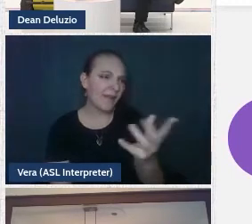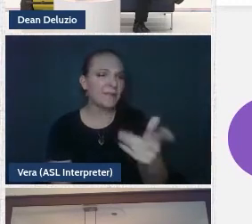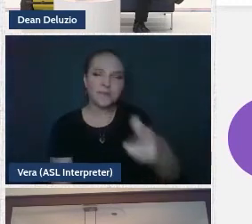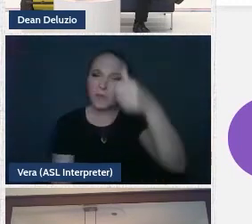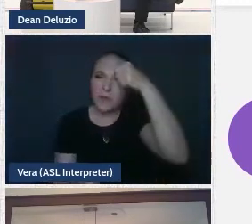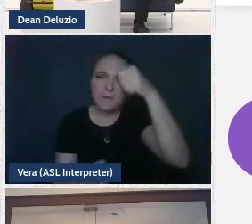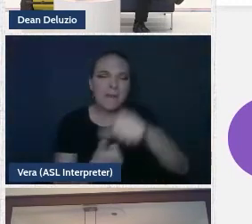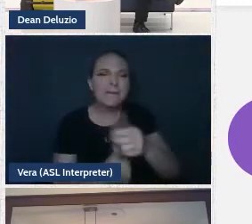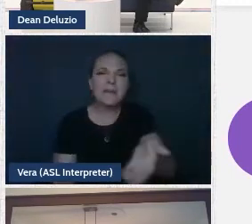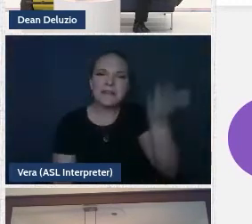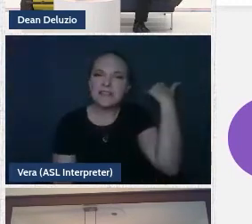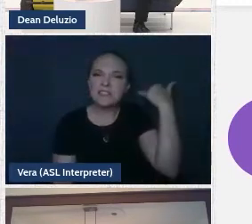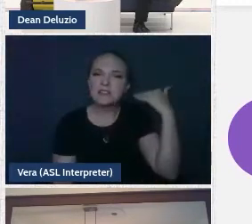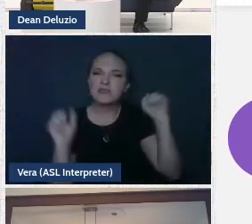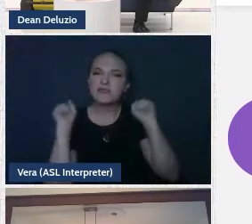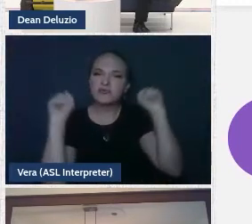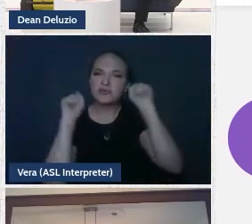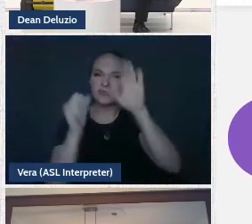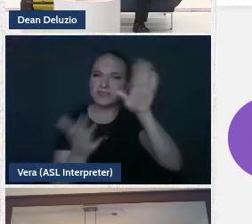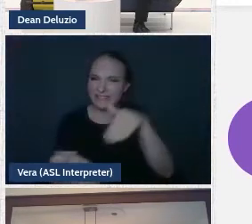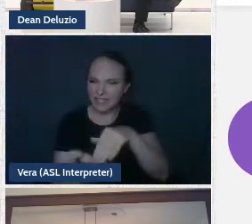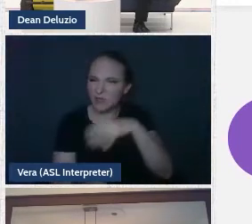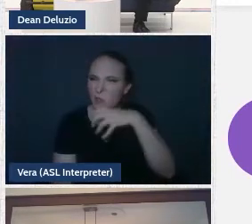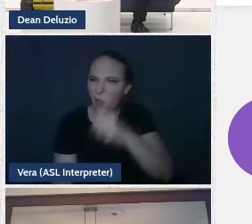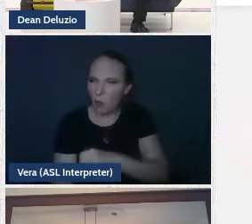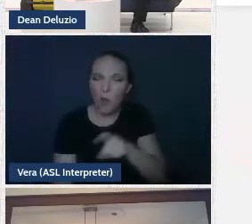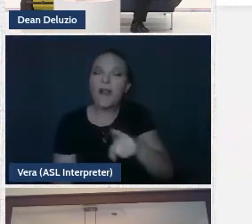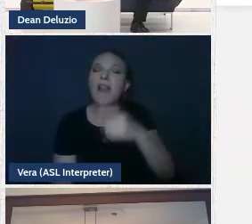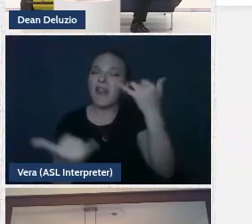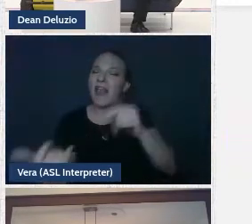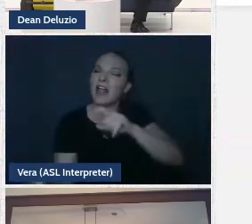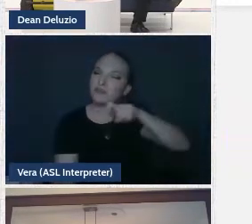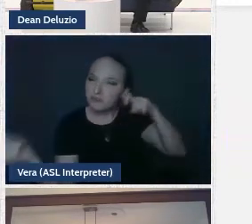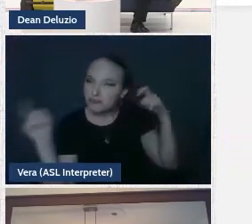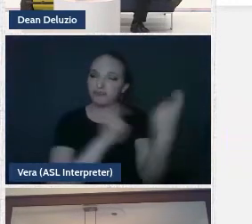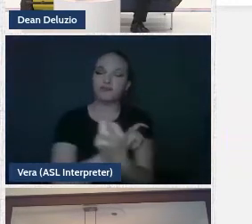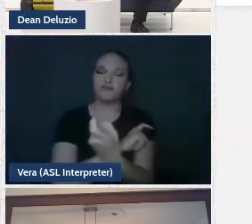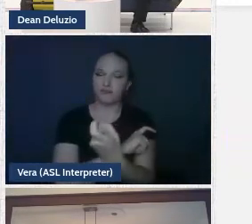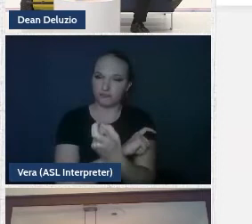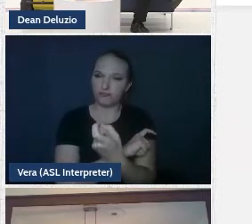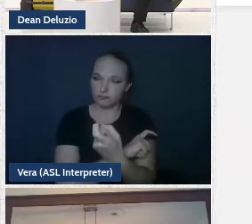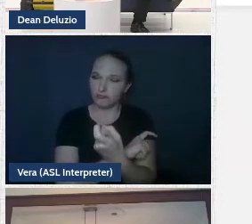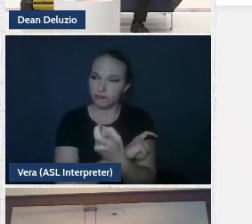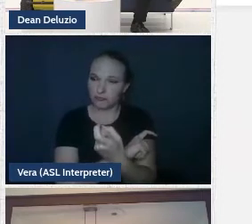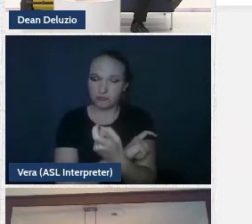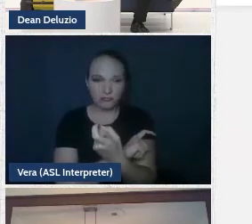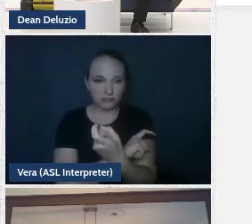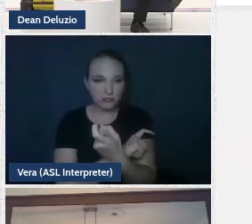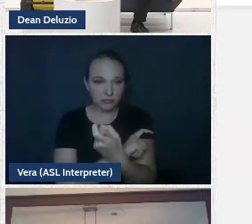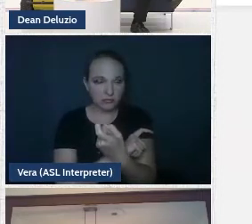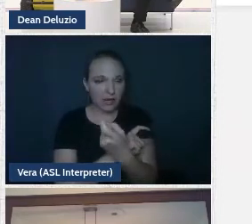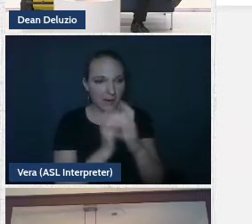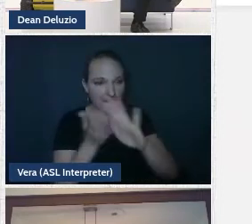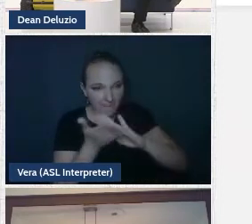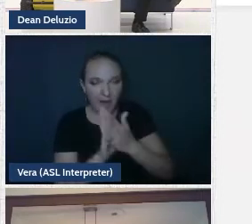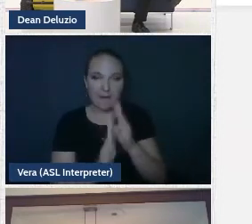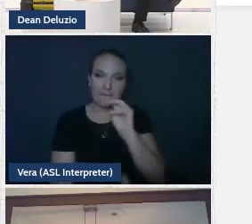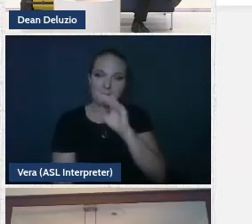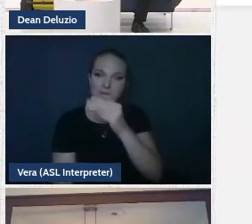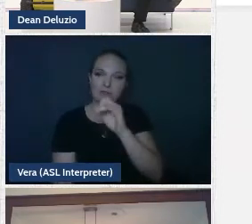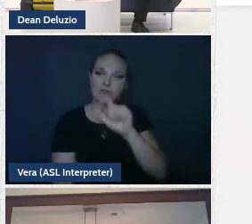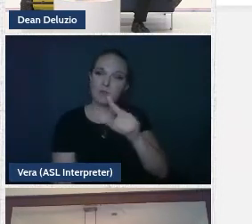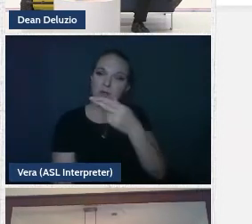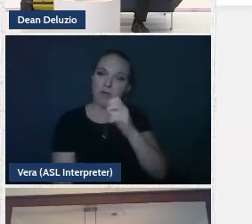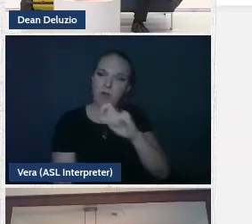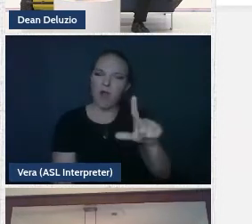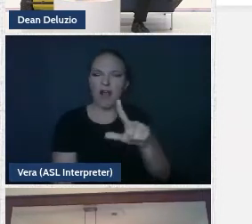Center, that's the building that was transformed through the renovation of Mitchell Hall. It's an incredible space of